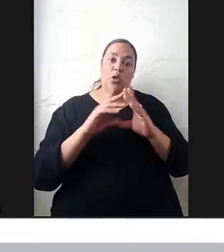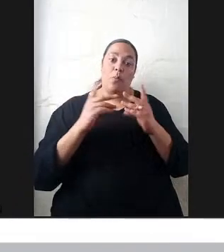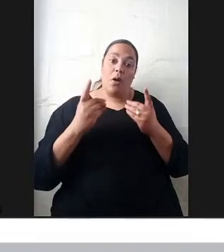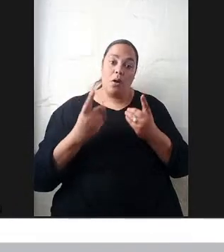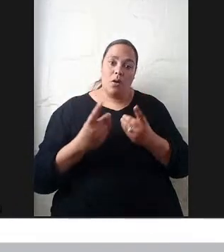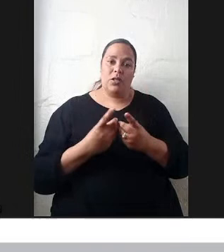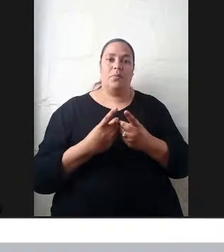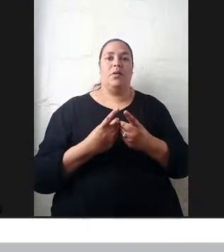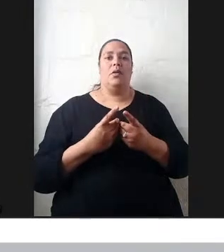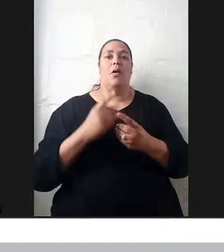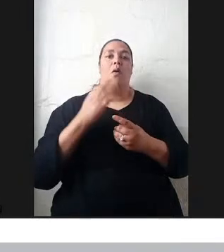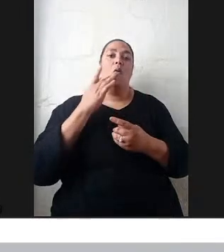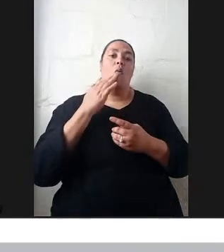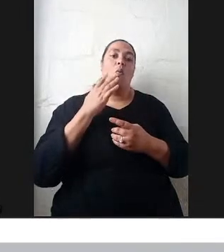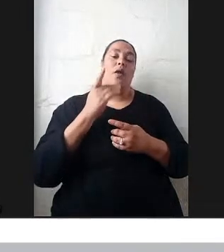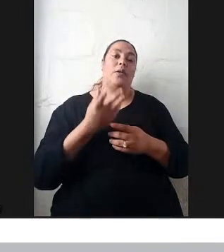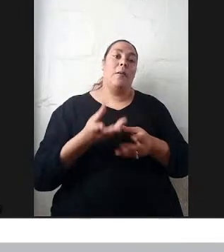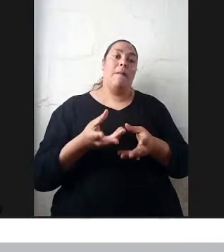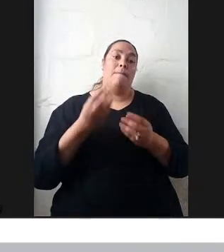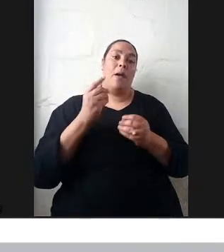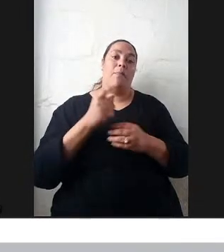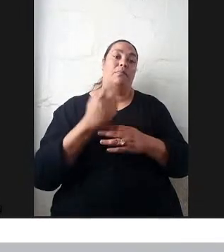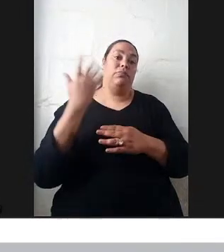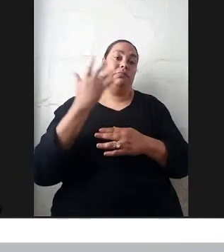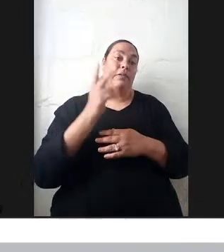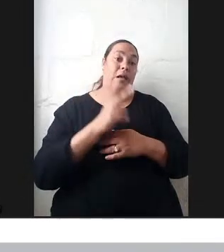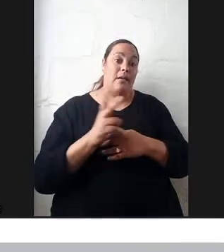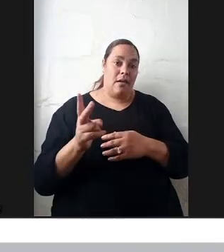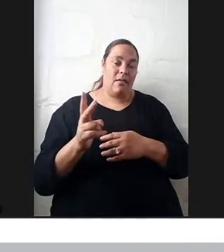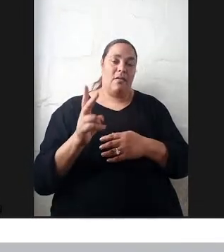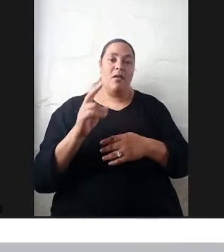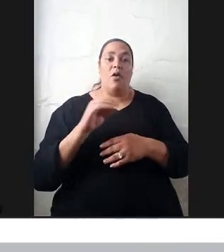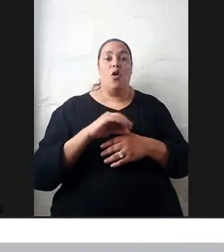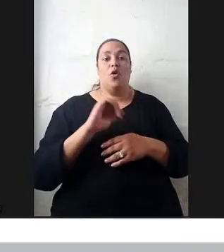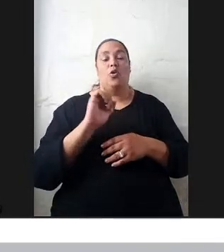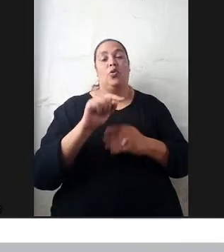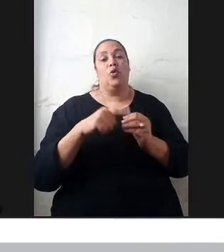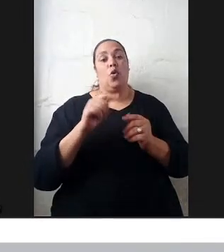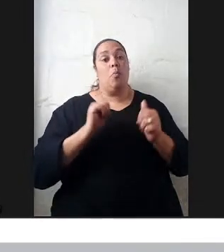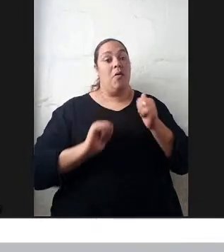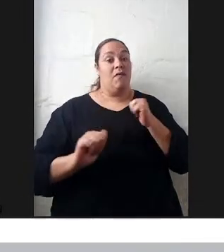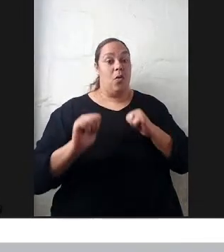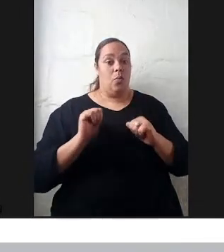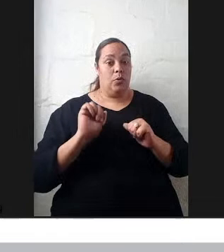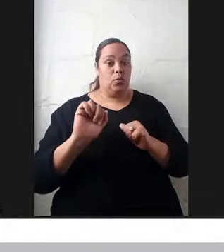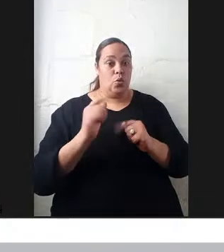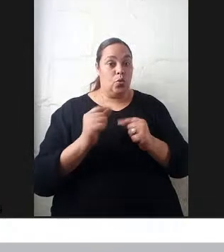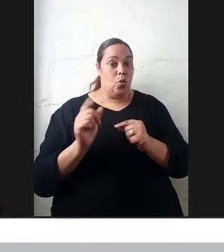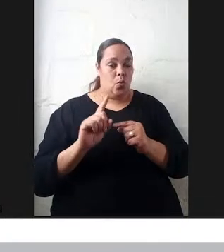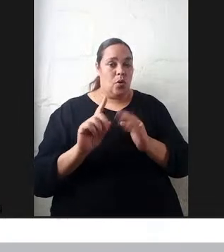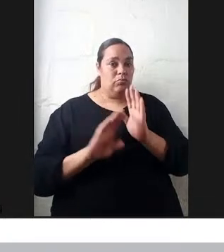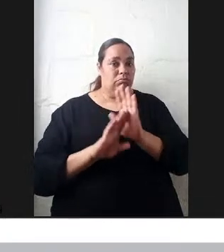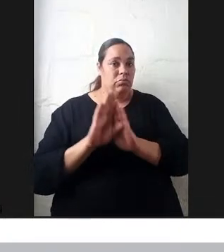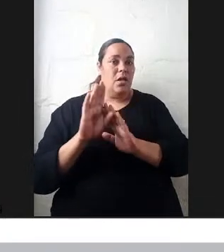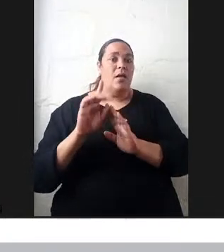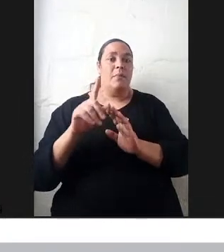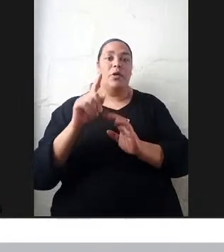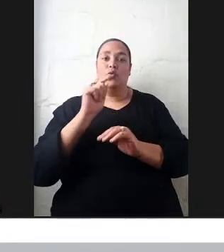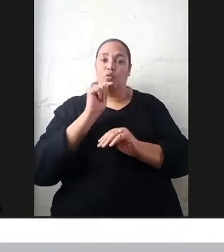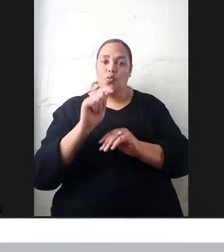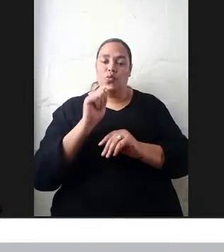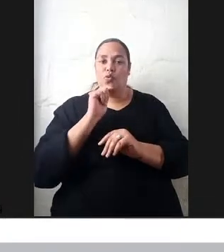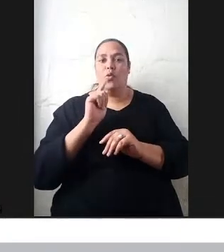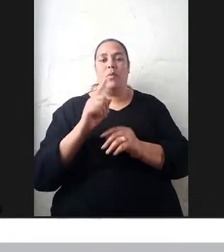it comes and it represents again on its performance that it really provide us